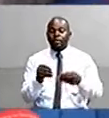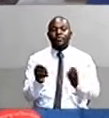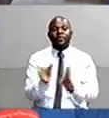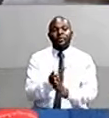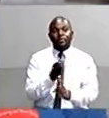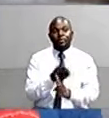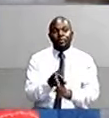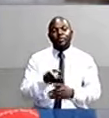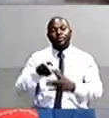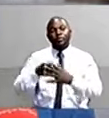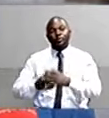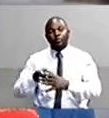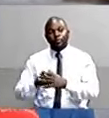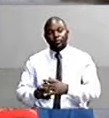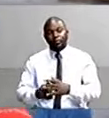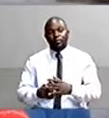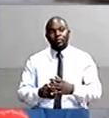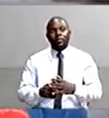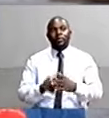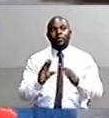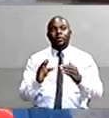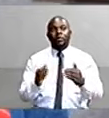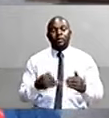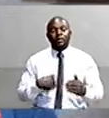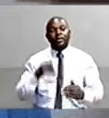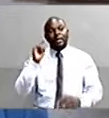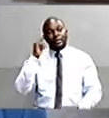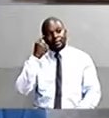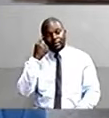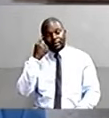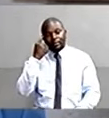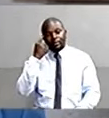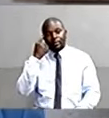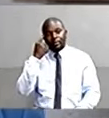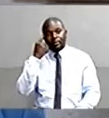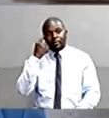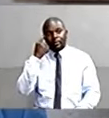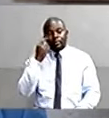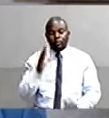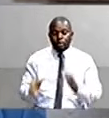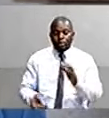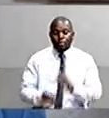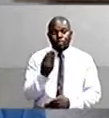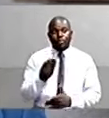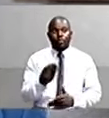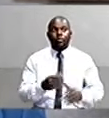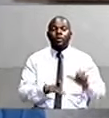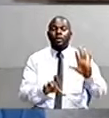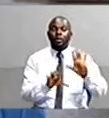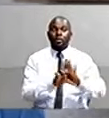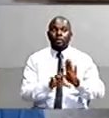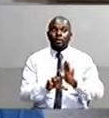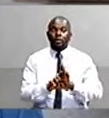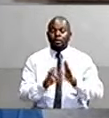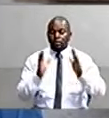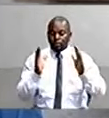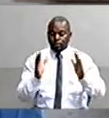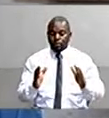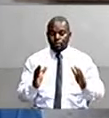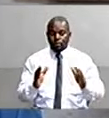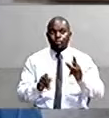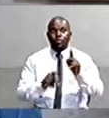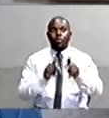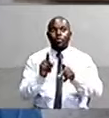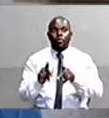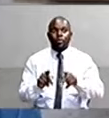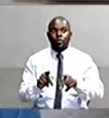constructors as we are guided. And I think we need to put in clauses in the law which can penalize those people